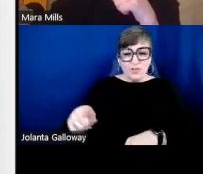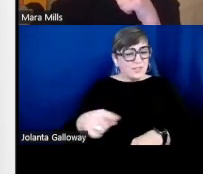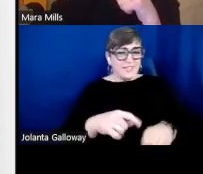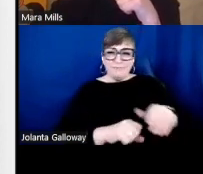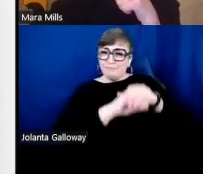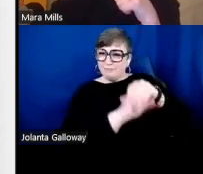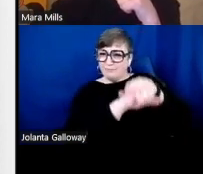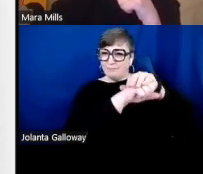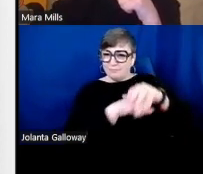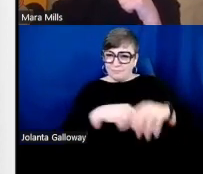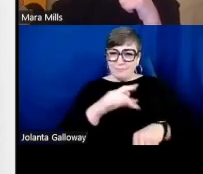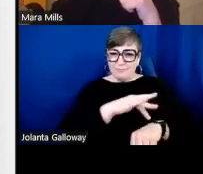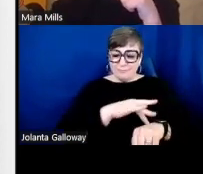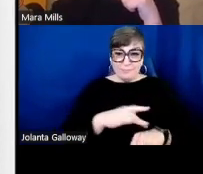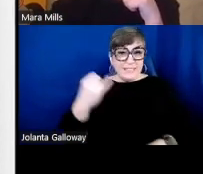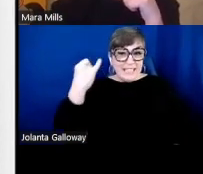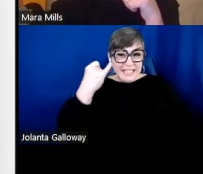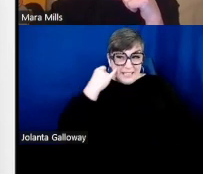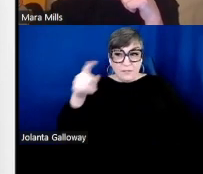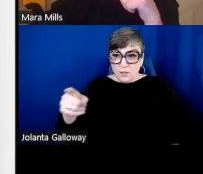had been obliged to speak she might have found it harder